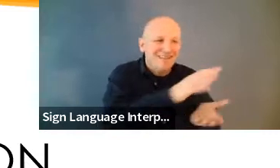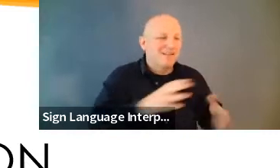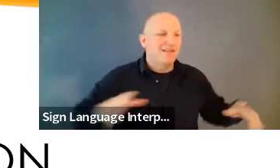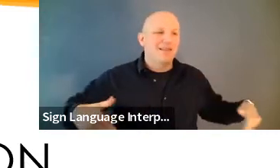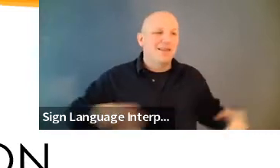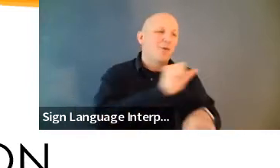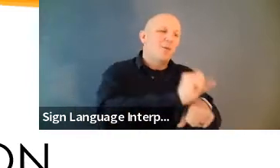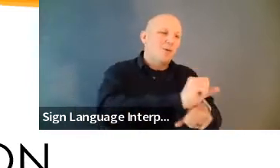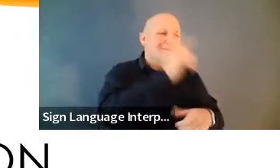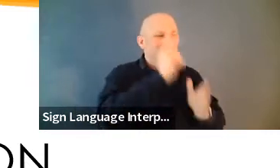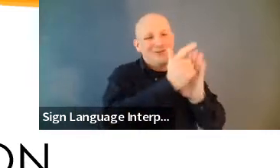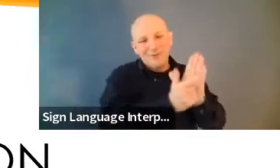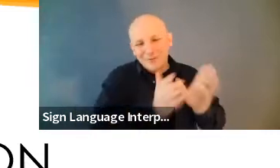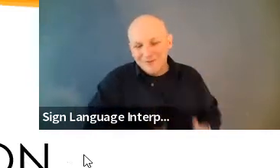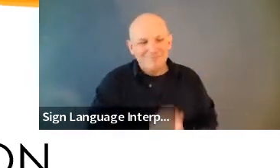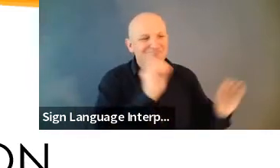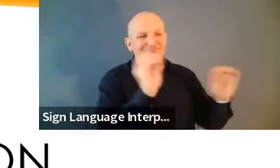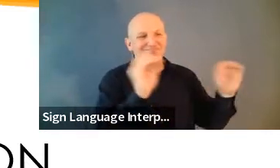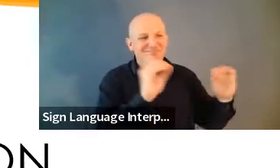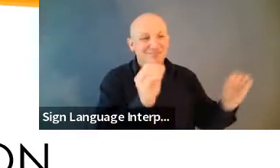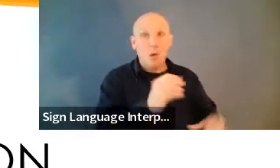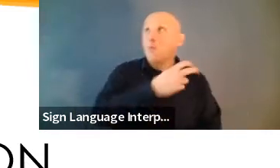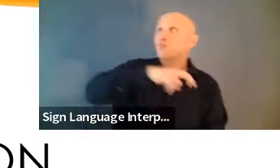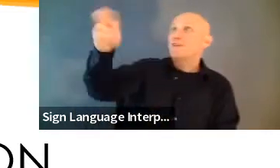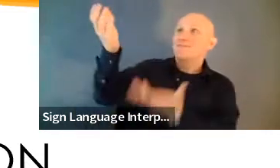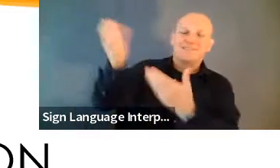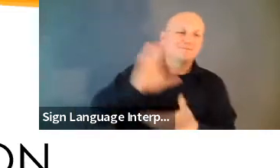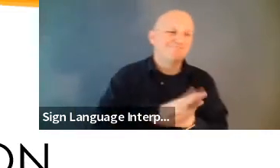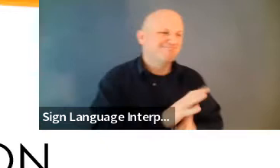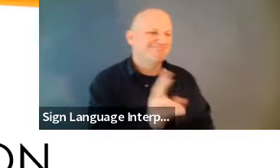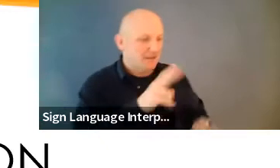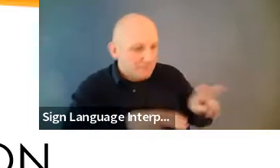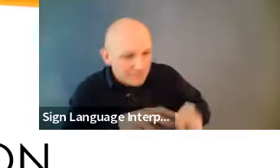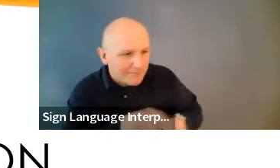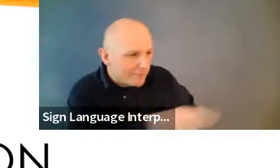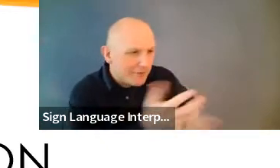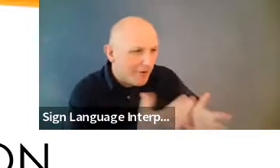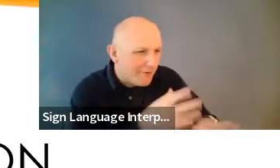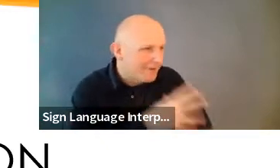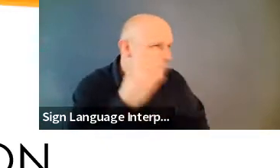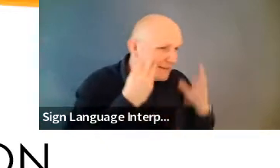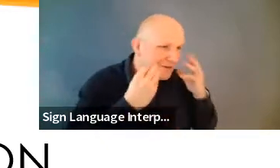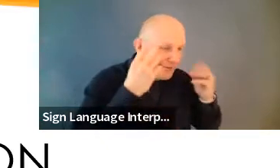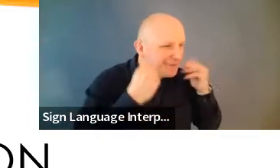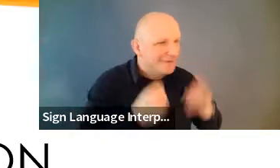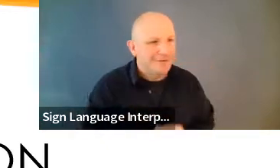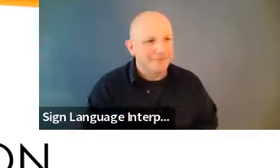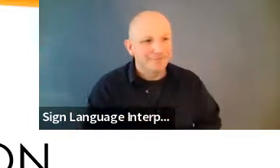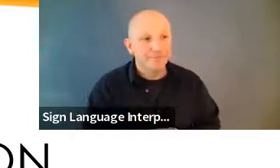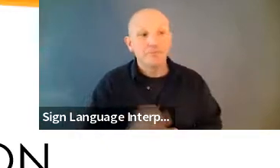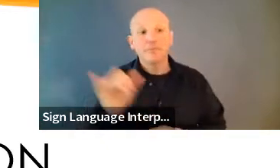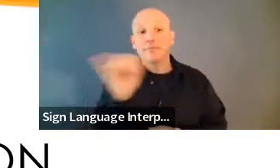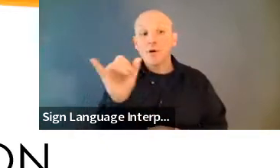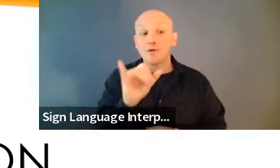right? And sometimes looks for higher on that LSAT as well, just to ensure students are prepared to take on a really